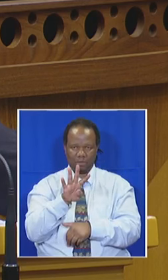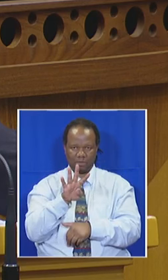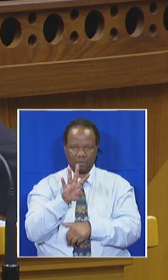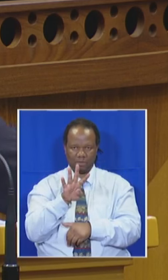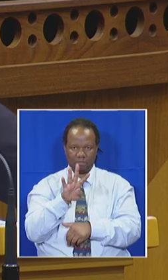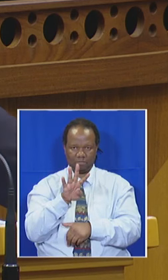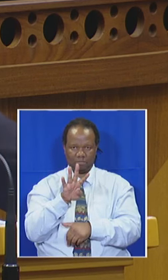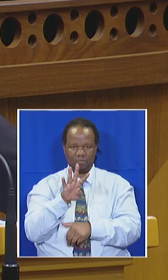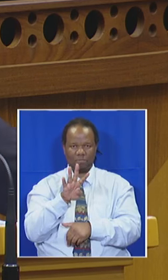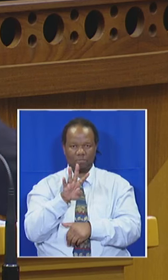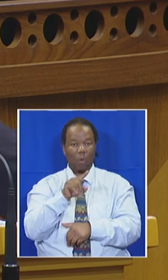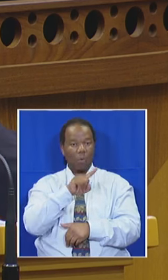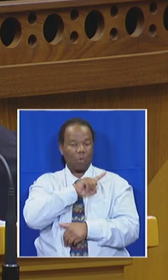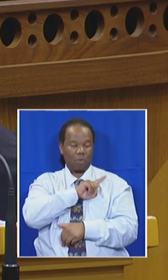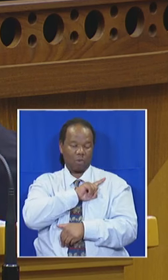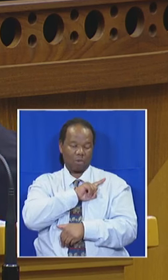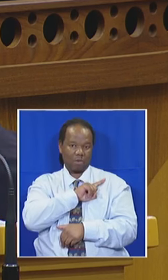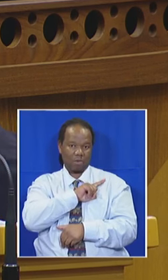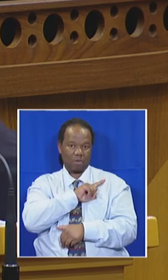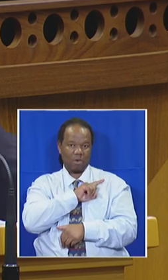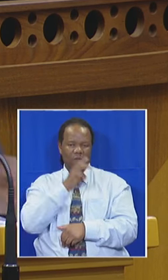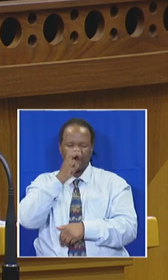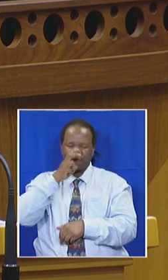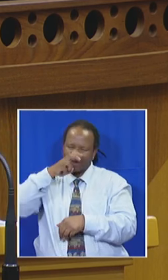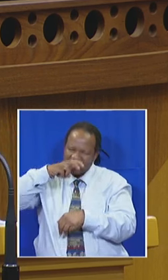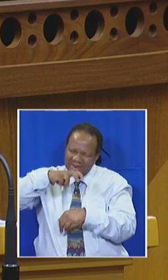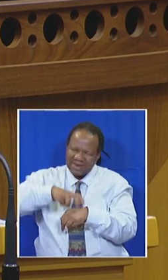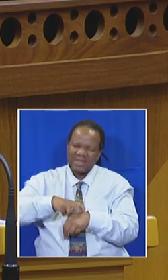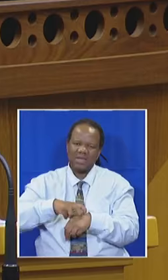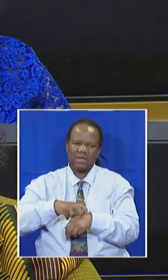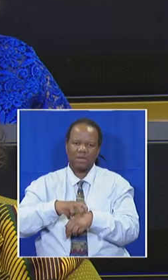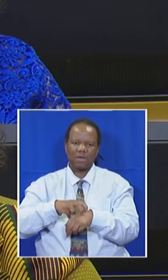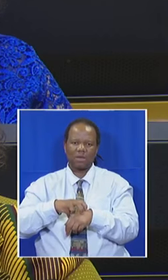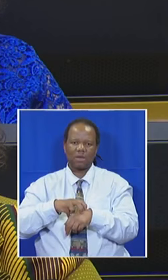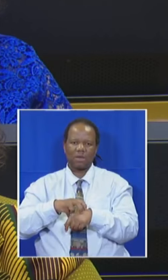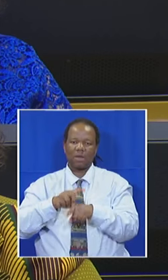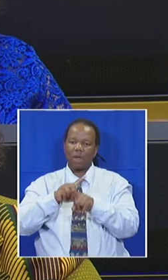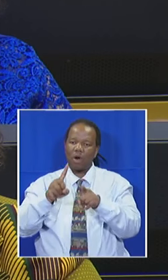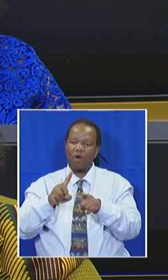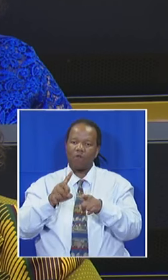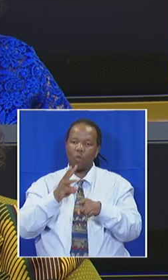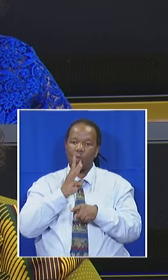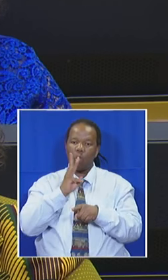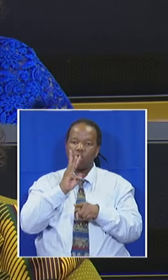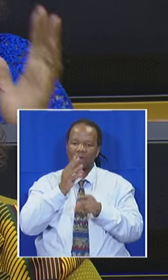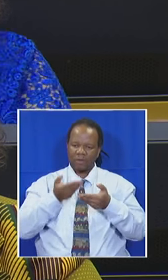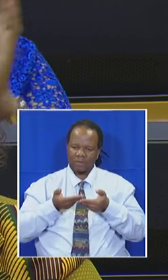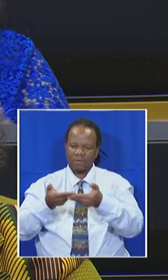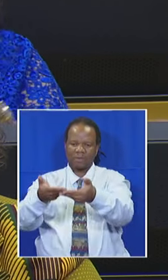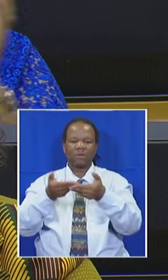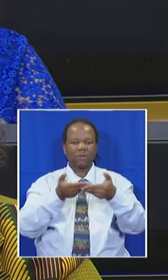ensure improvements in extending water to our people.